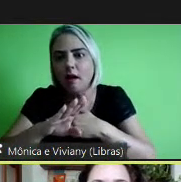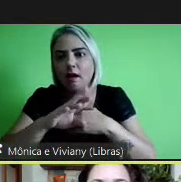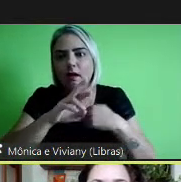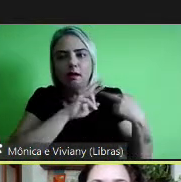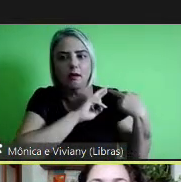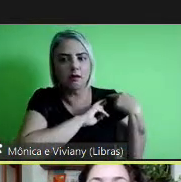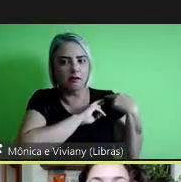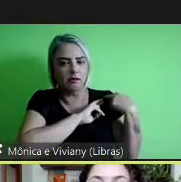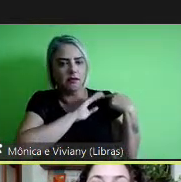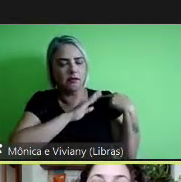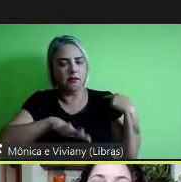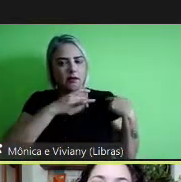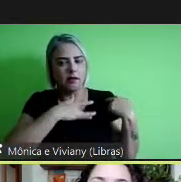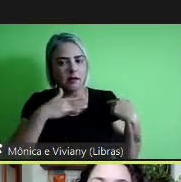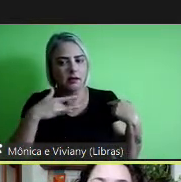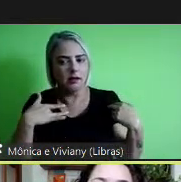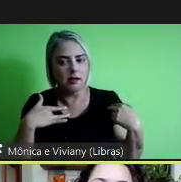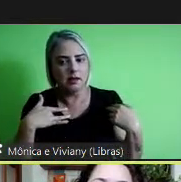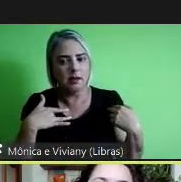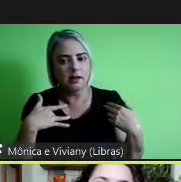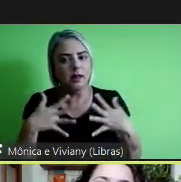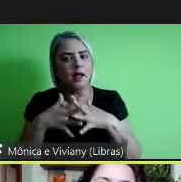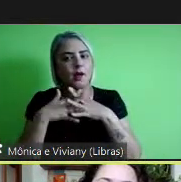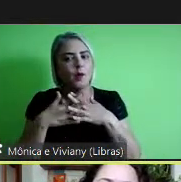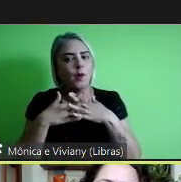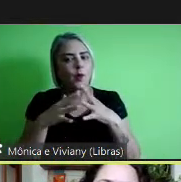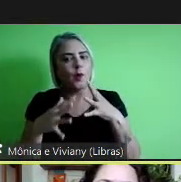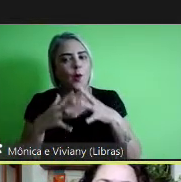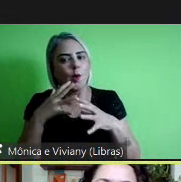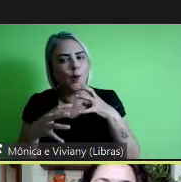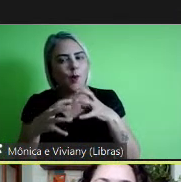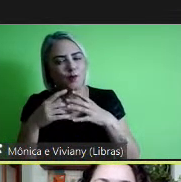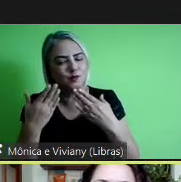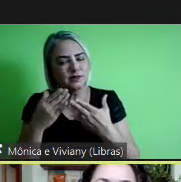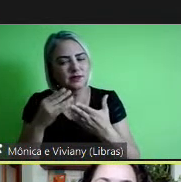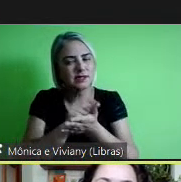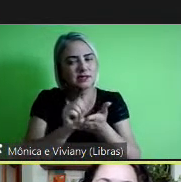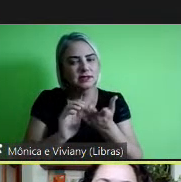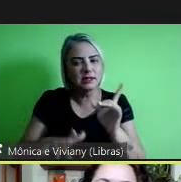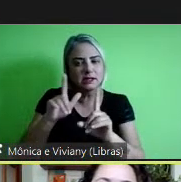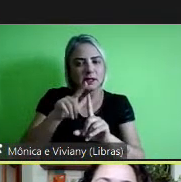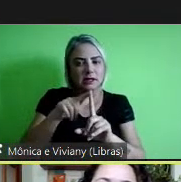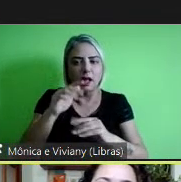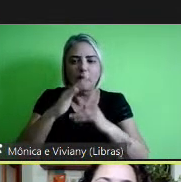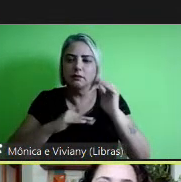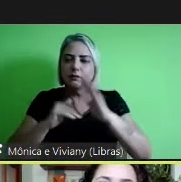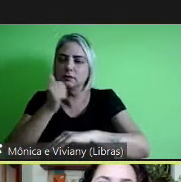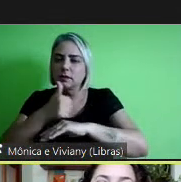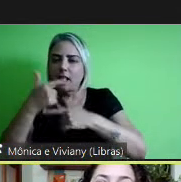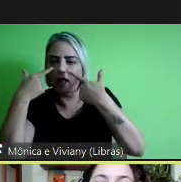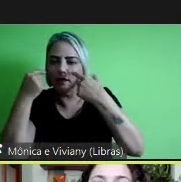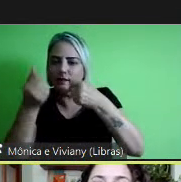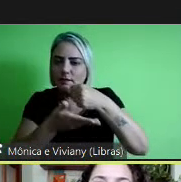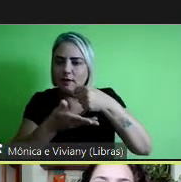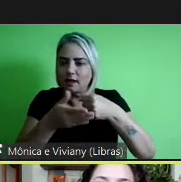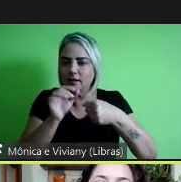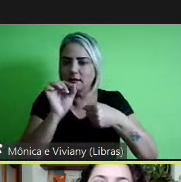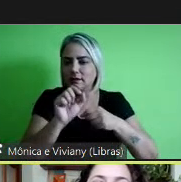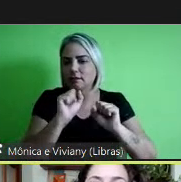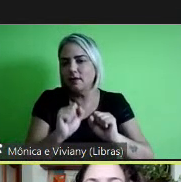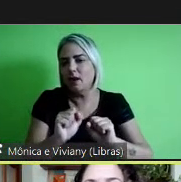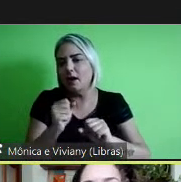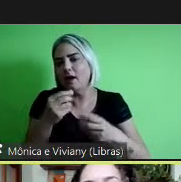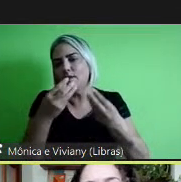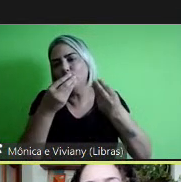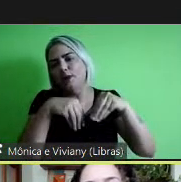the establishing the strategies that go beyond the healthcare system, there are conflicts that this action, that